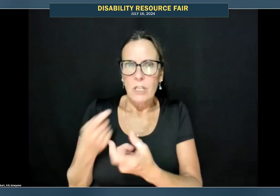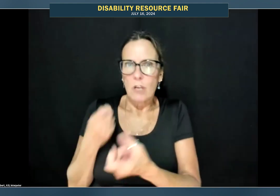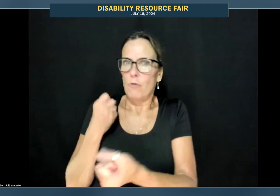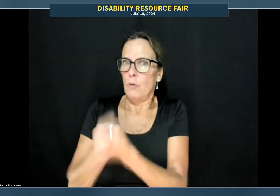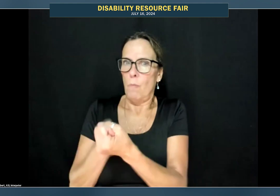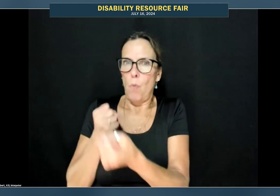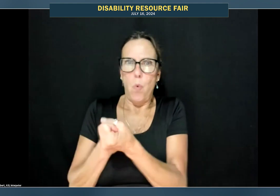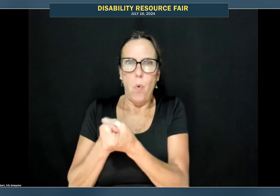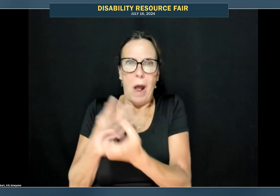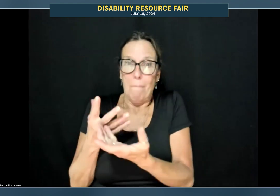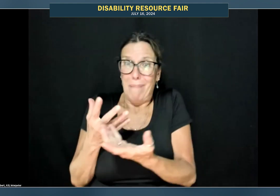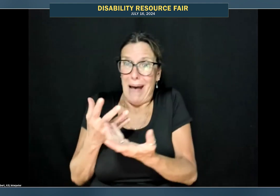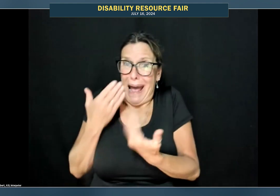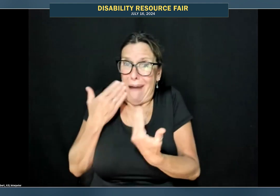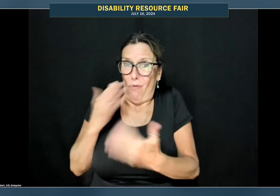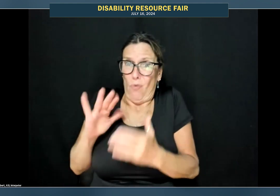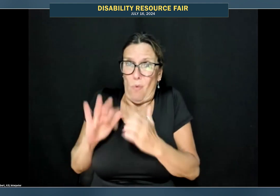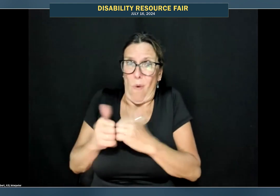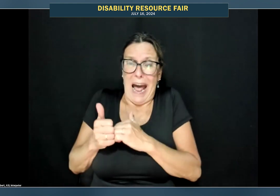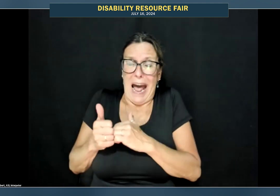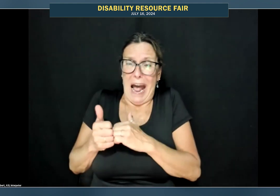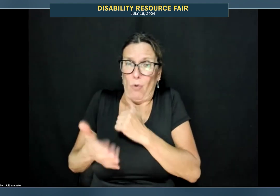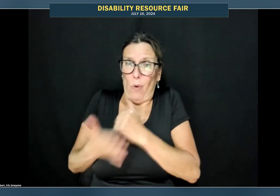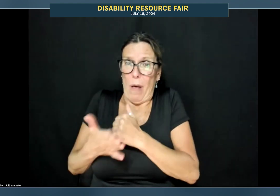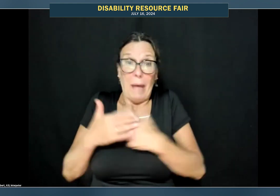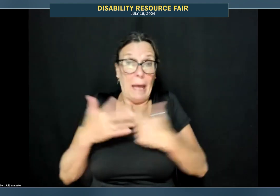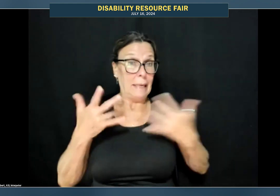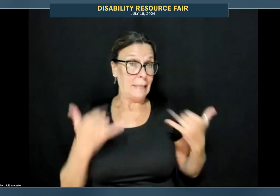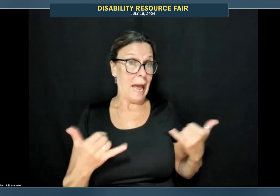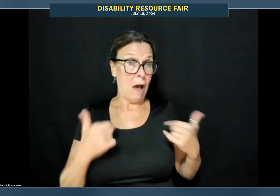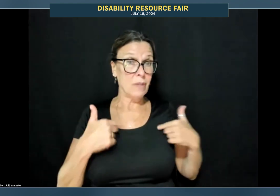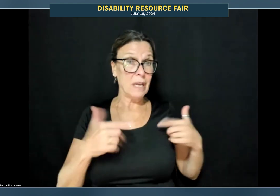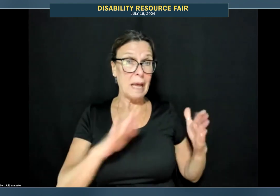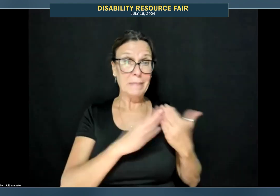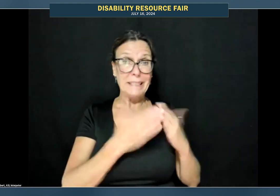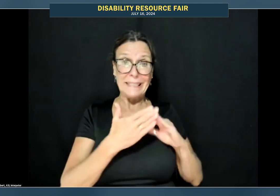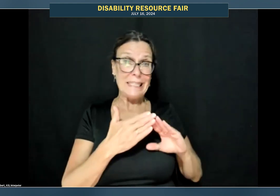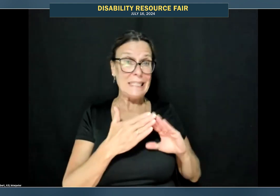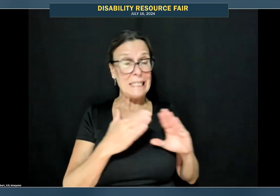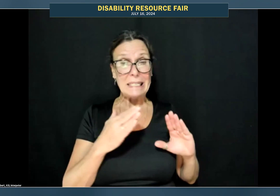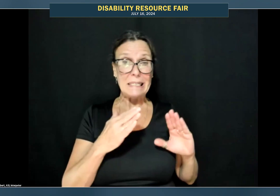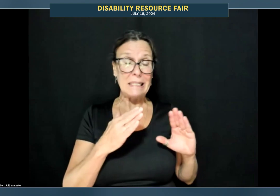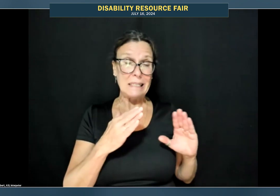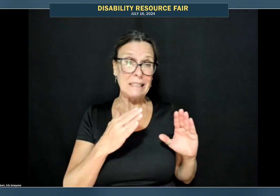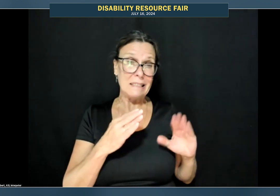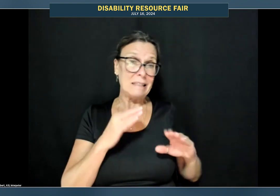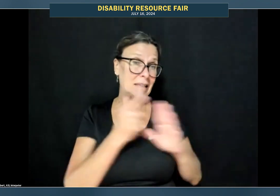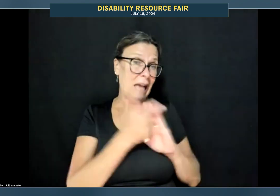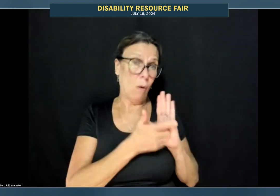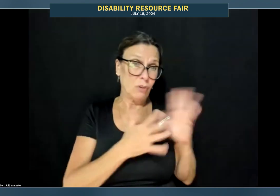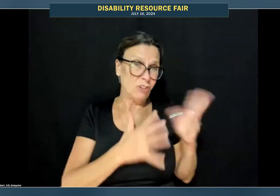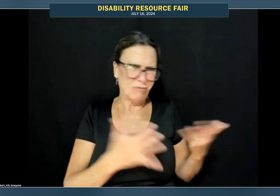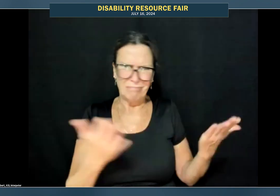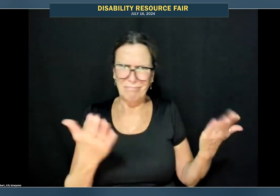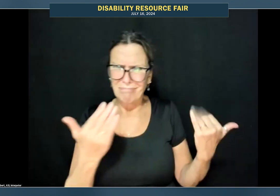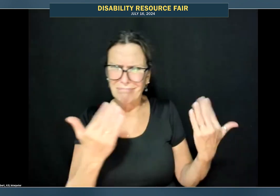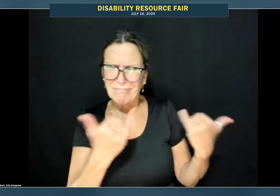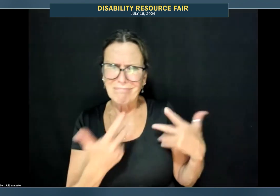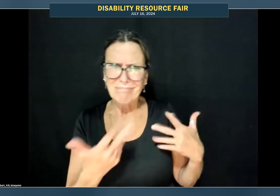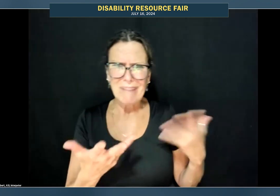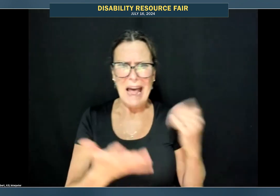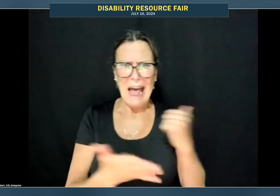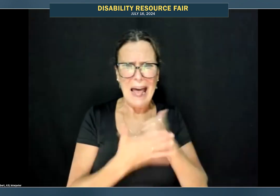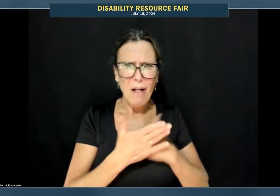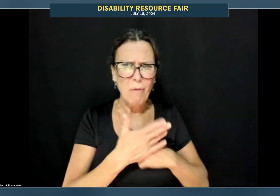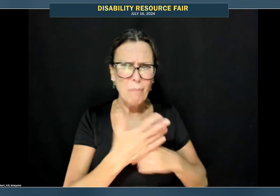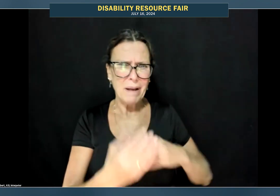how to help with that. And now that I'm city councilor, I was wondering if you could give me and just like the rest of the community advice on how could we eventually